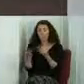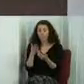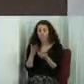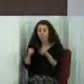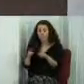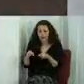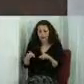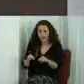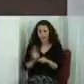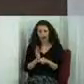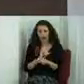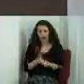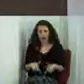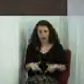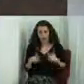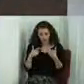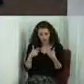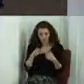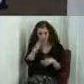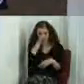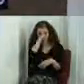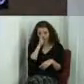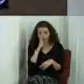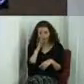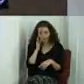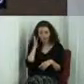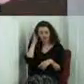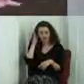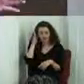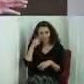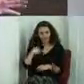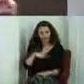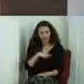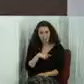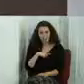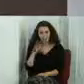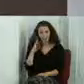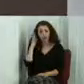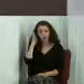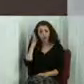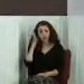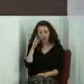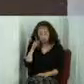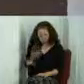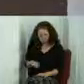lives, the God who creates us is there for us.